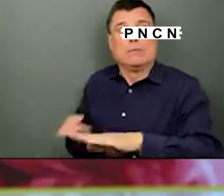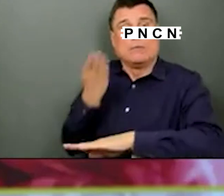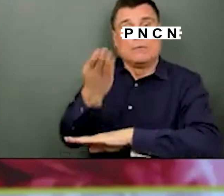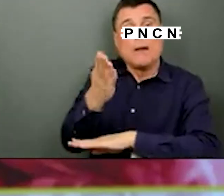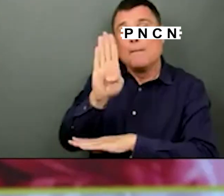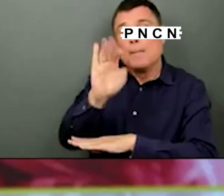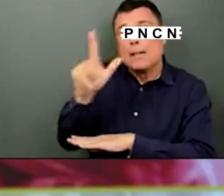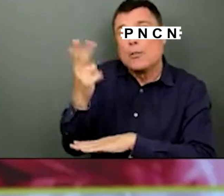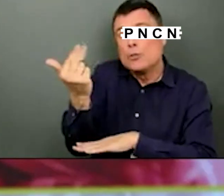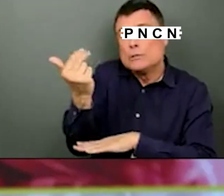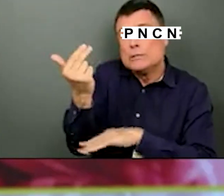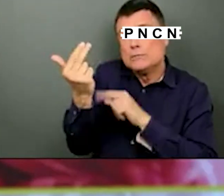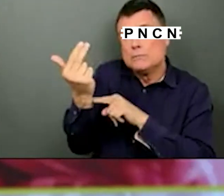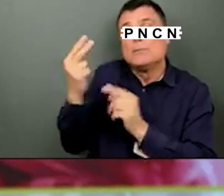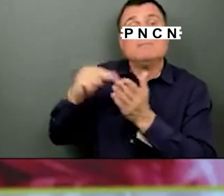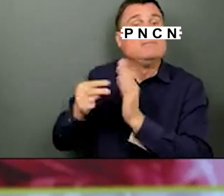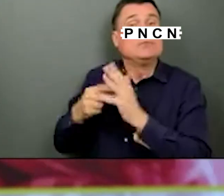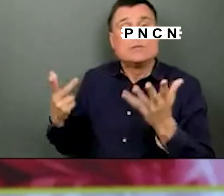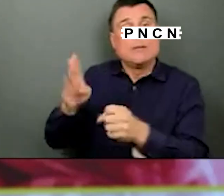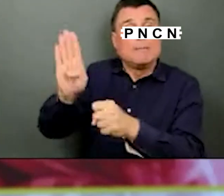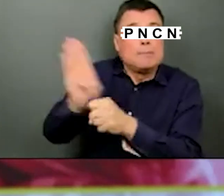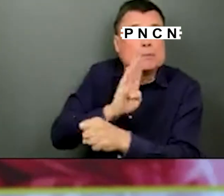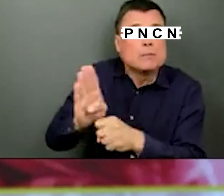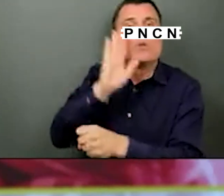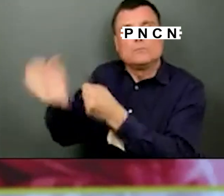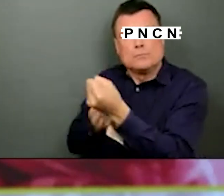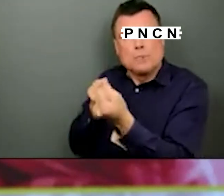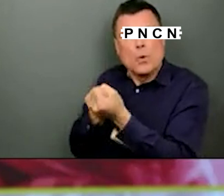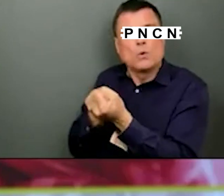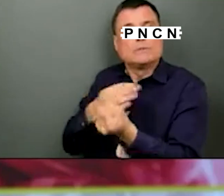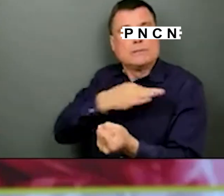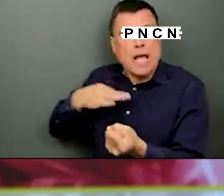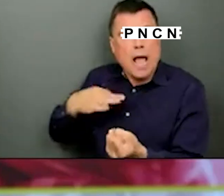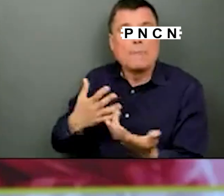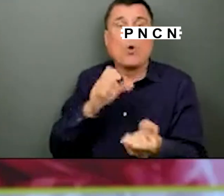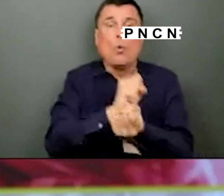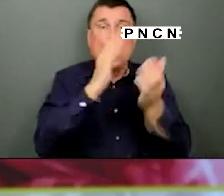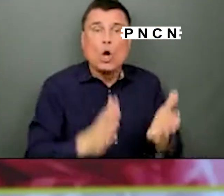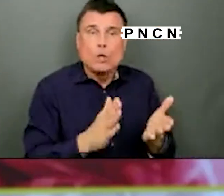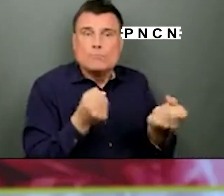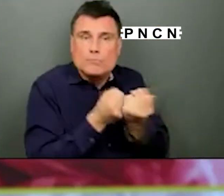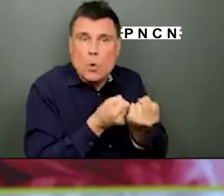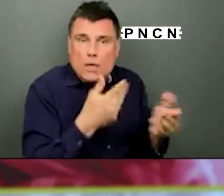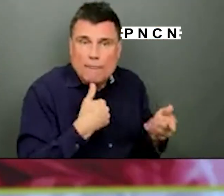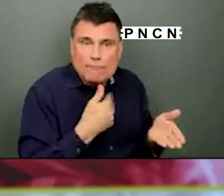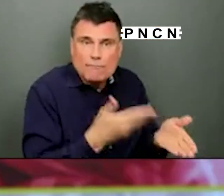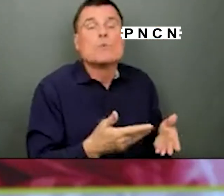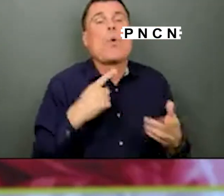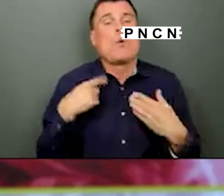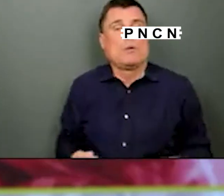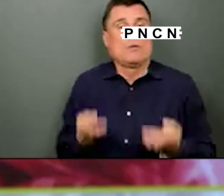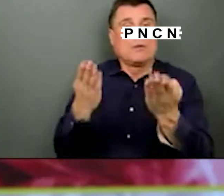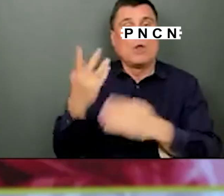sure that workers don't have to make that tough choice. And we are going to, as of today, introduce 3 days of paid sick leave